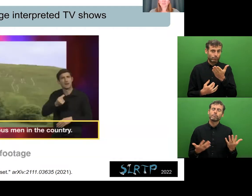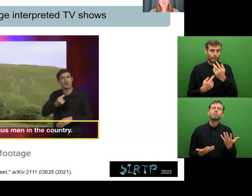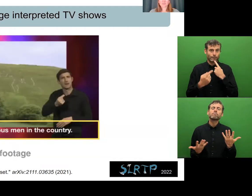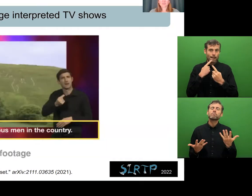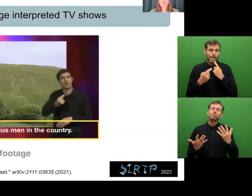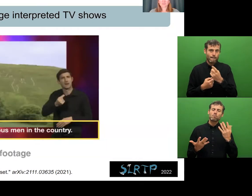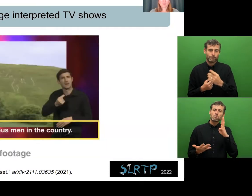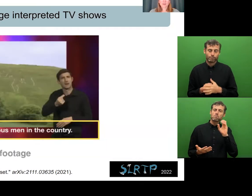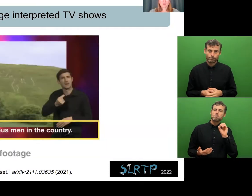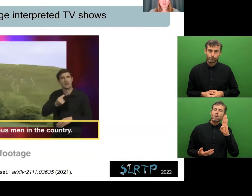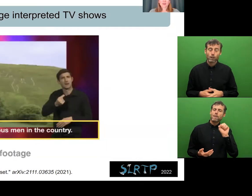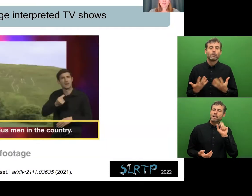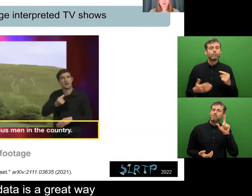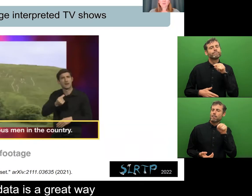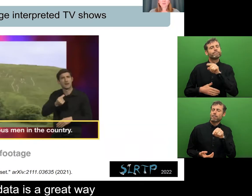data.